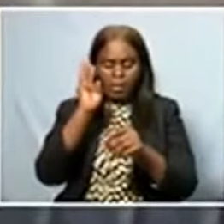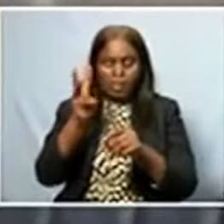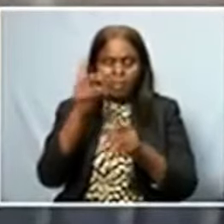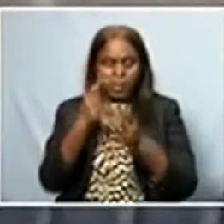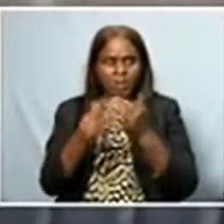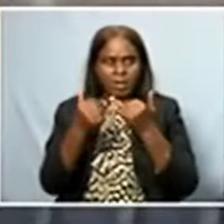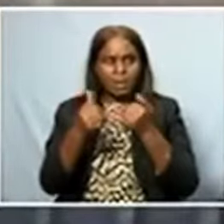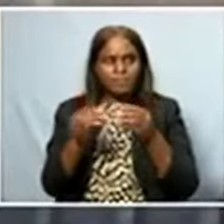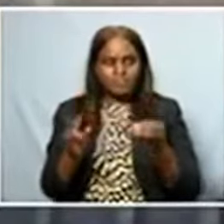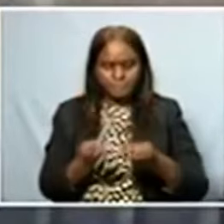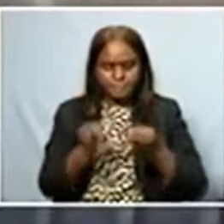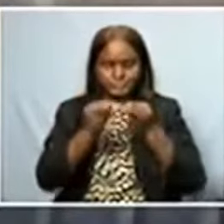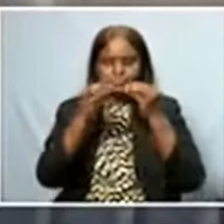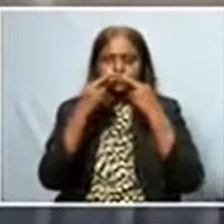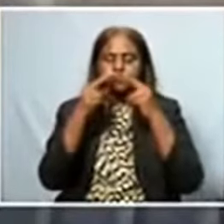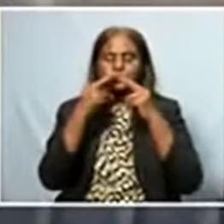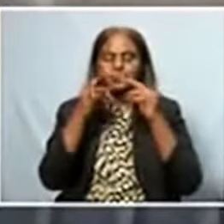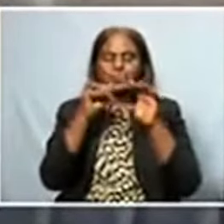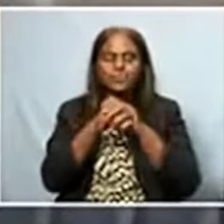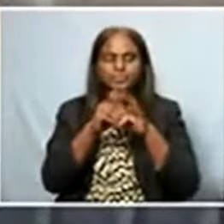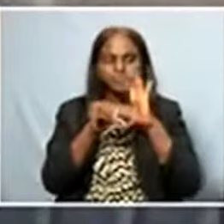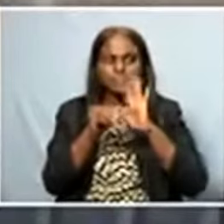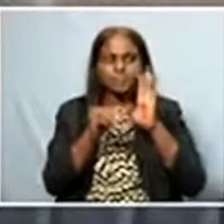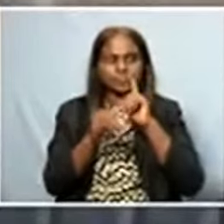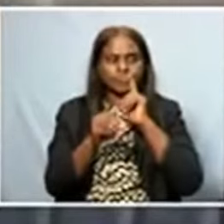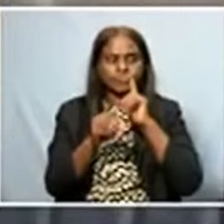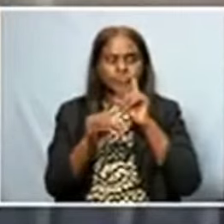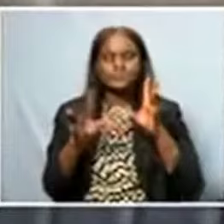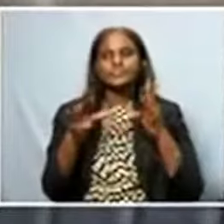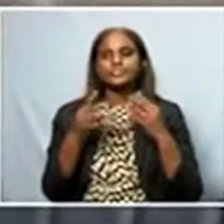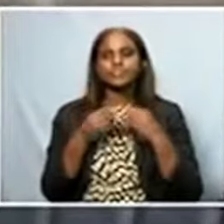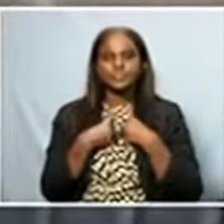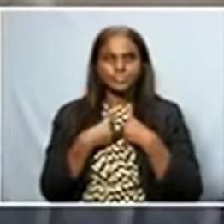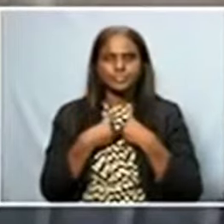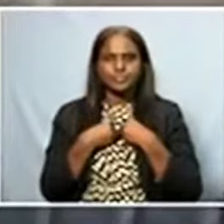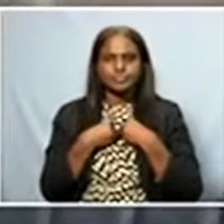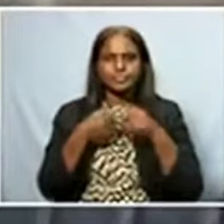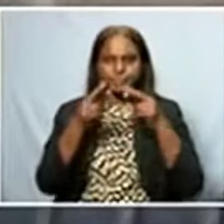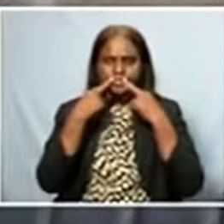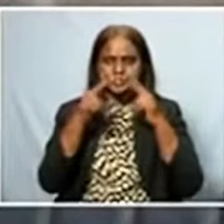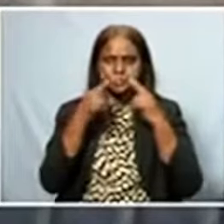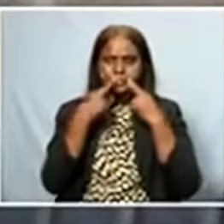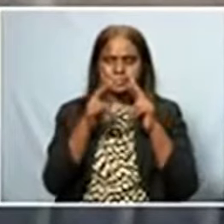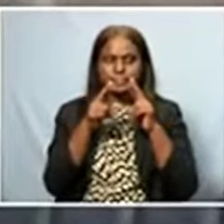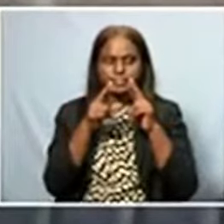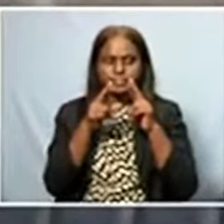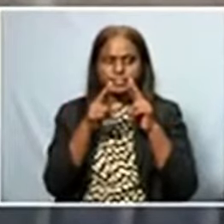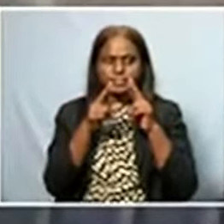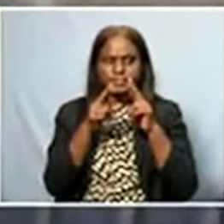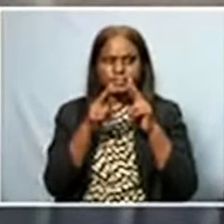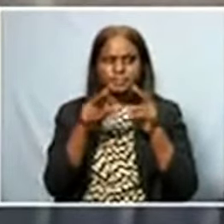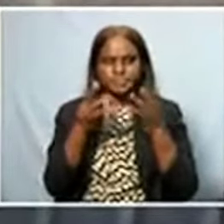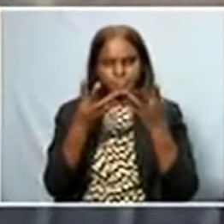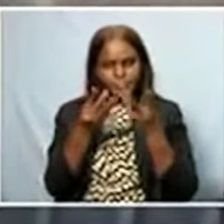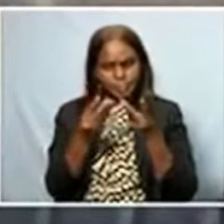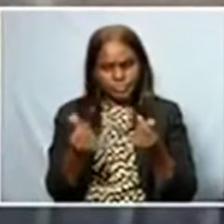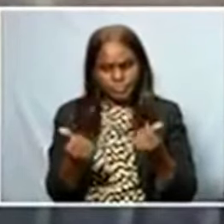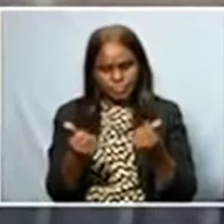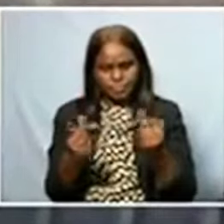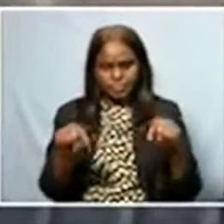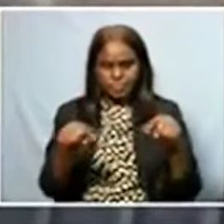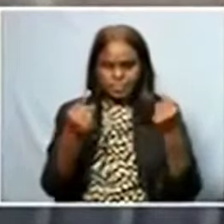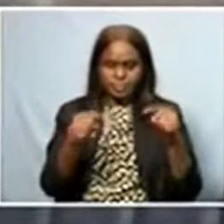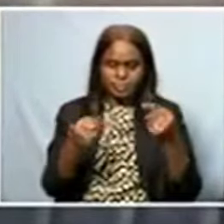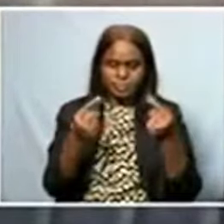will culminate into genuinely acceptable results to lessen